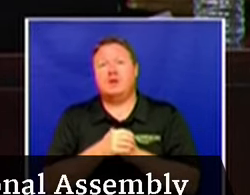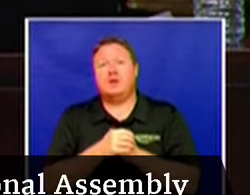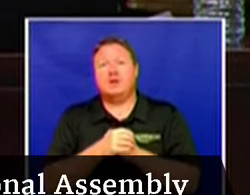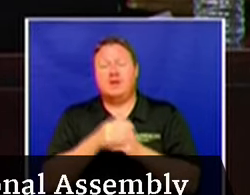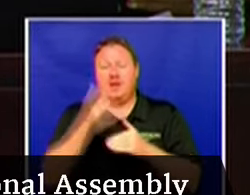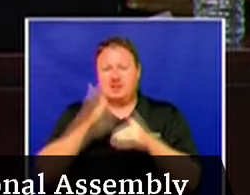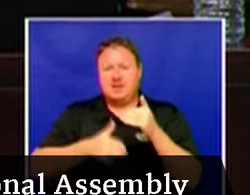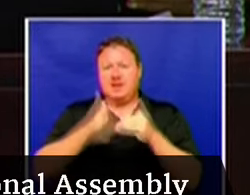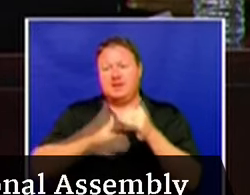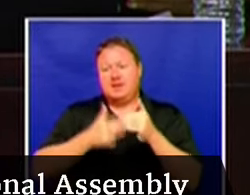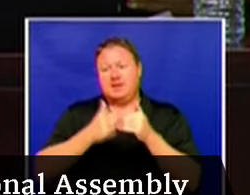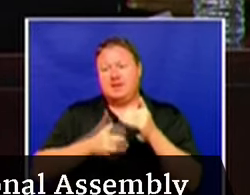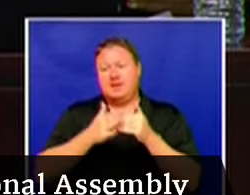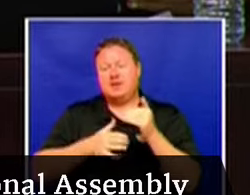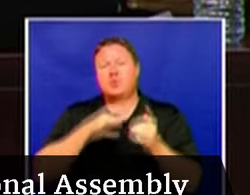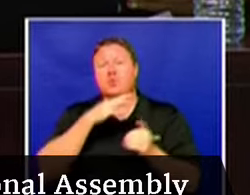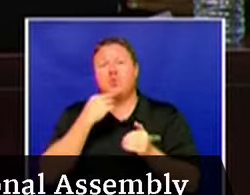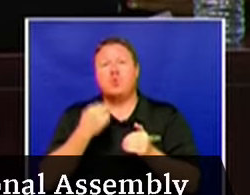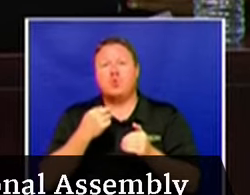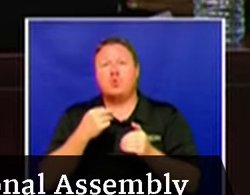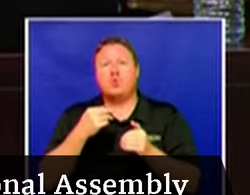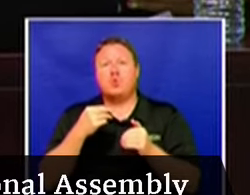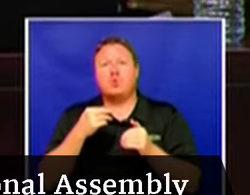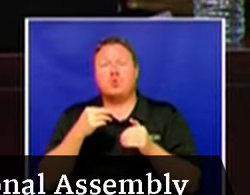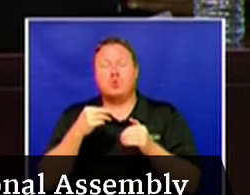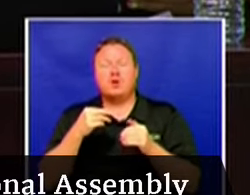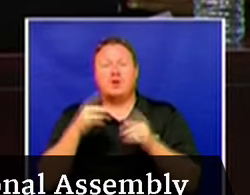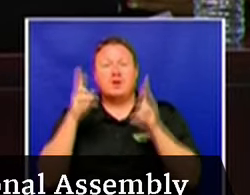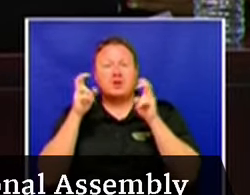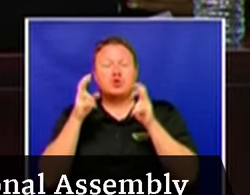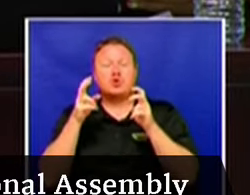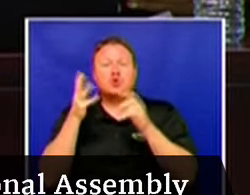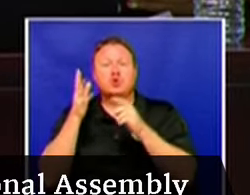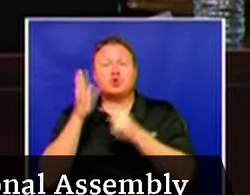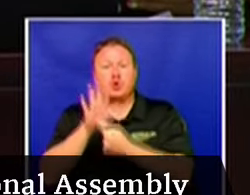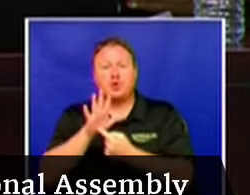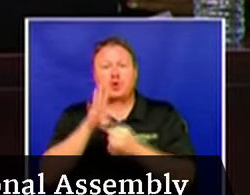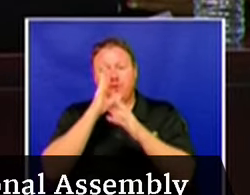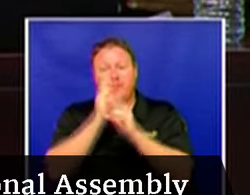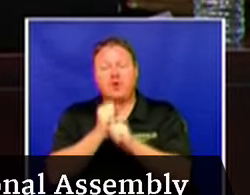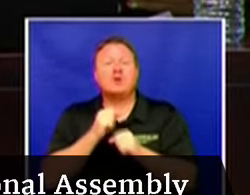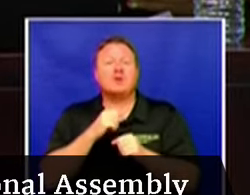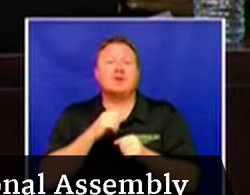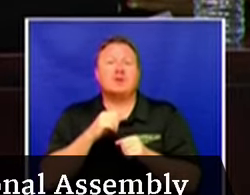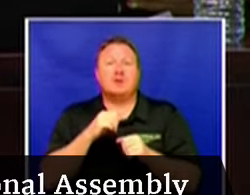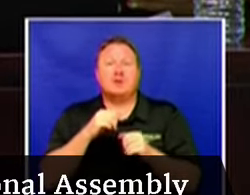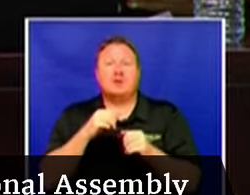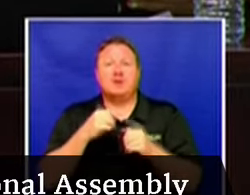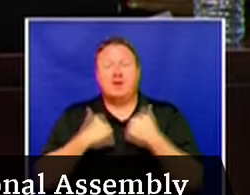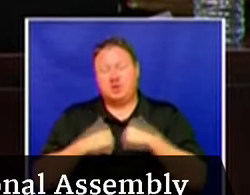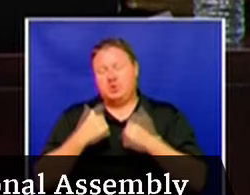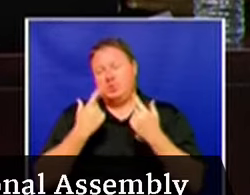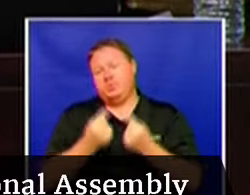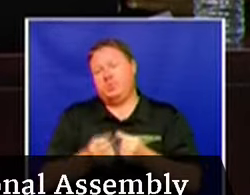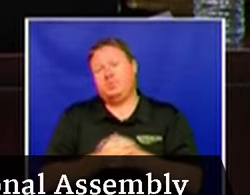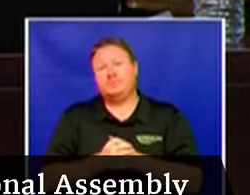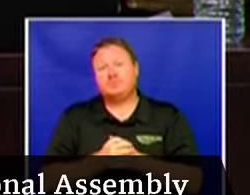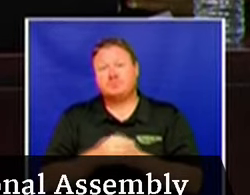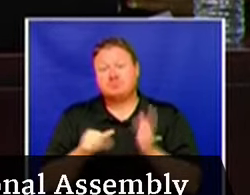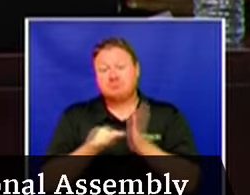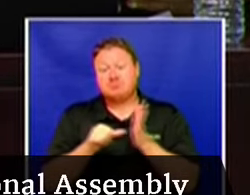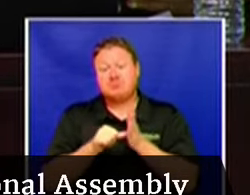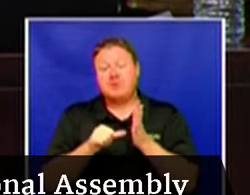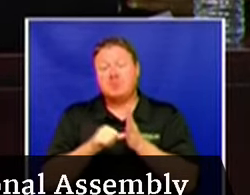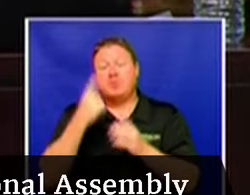get to the real heart of the matter and take action. And this, for me, is important,